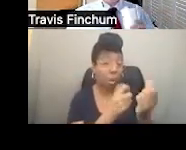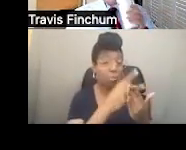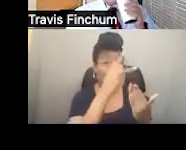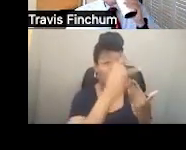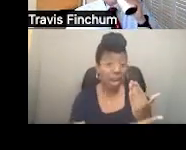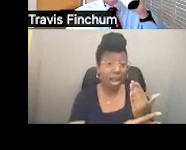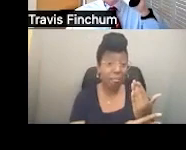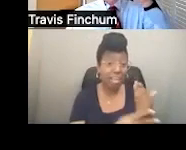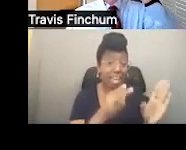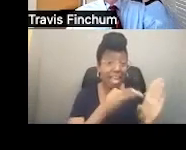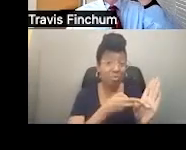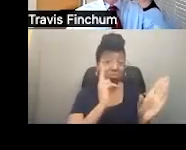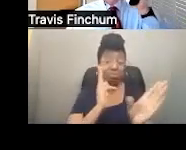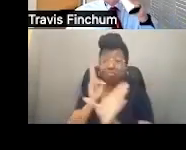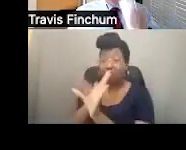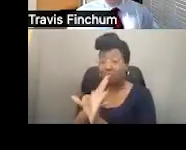for services.